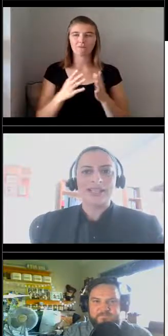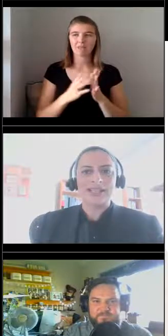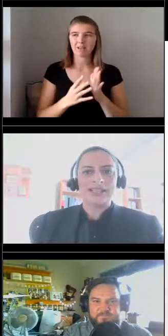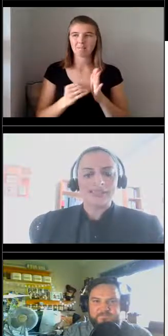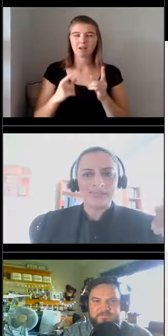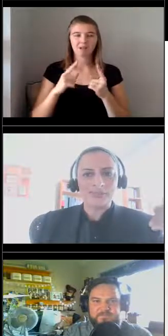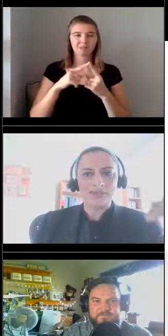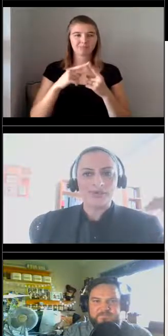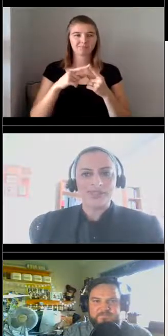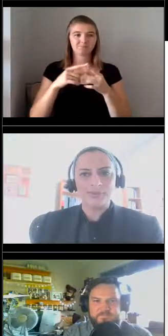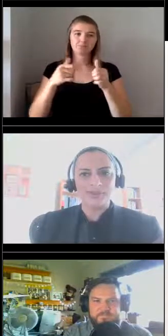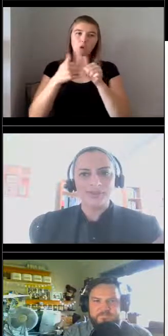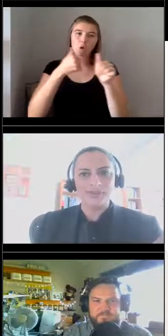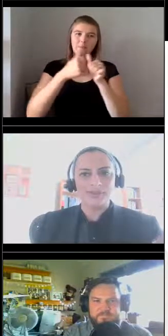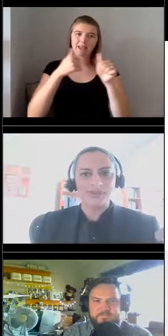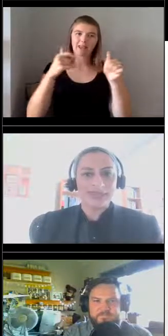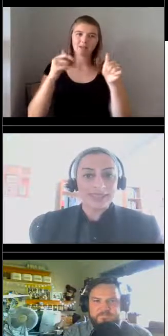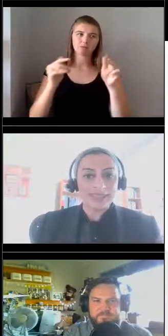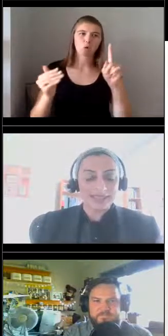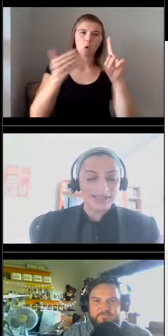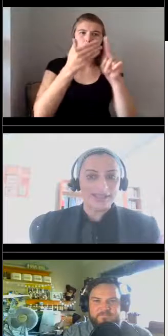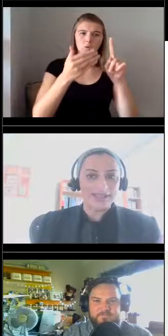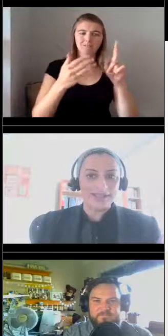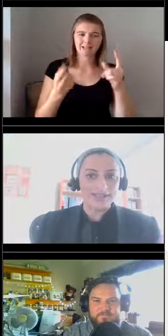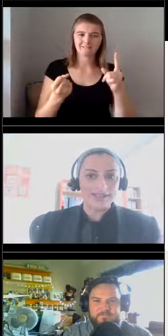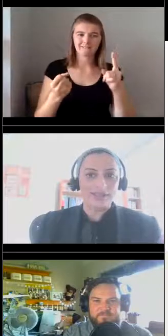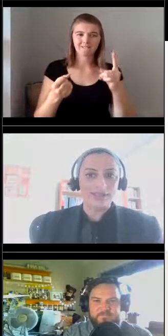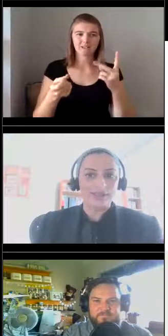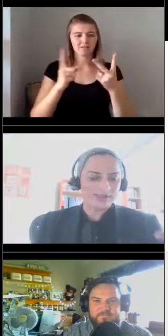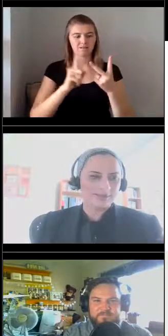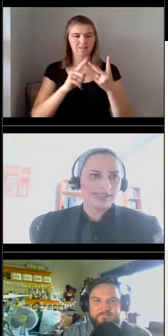goals, the team goals, and the personal goals. And then,